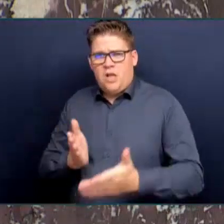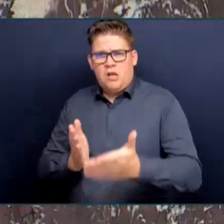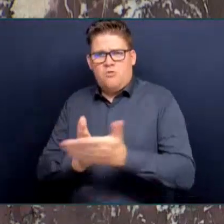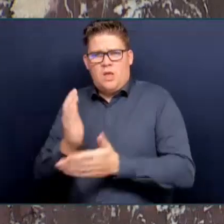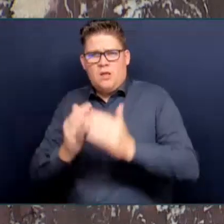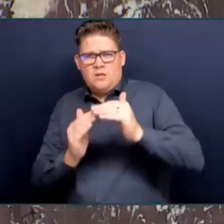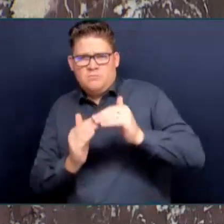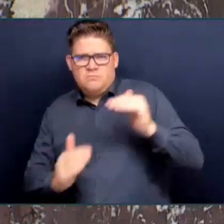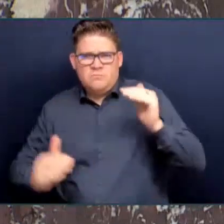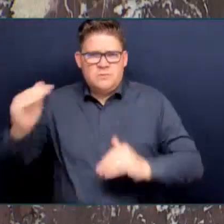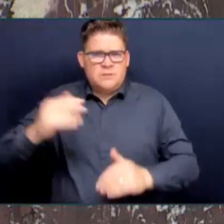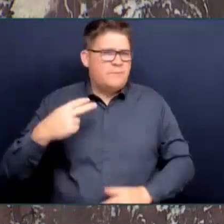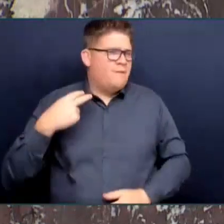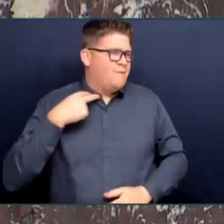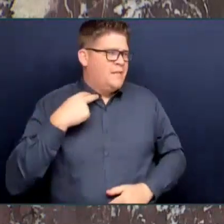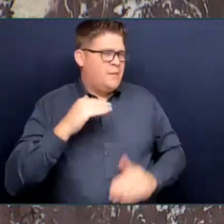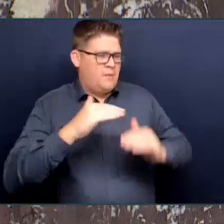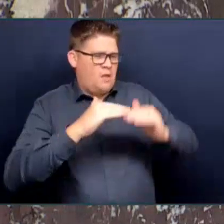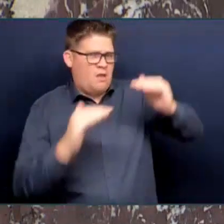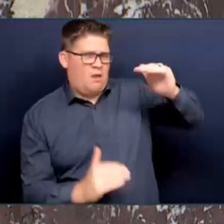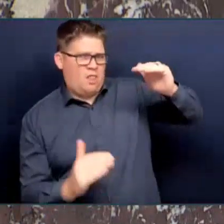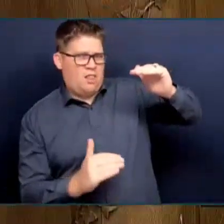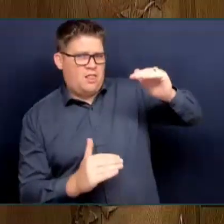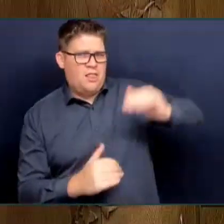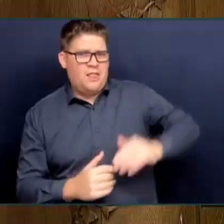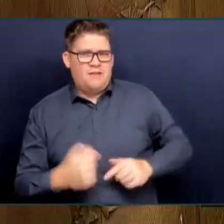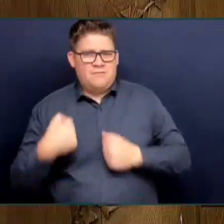past 5 years?